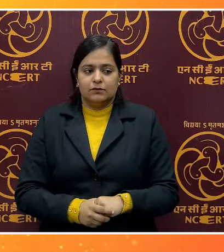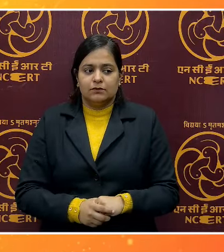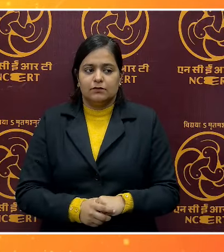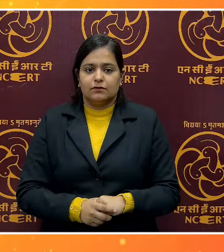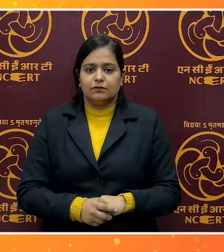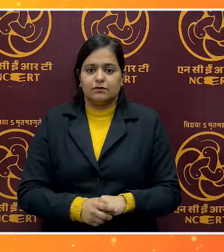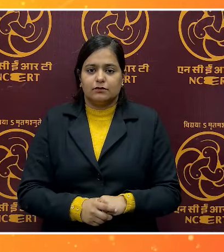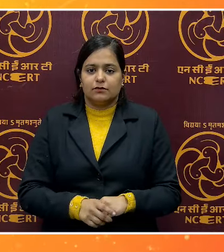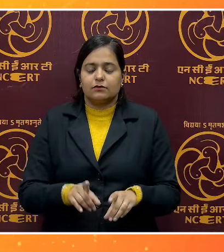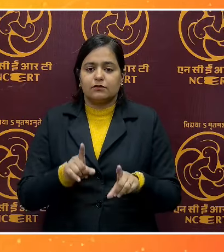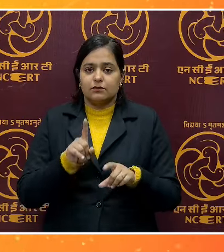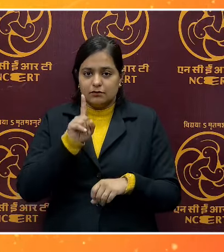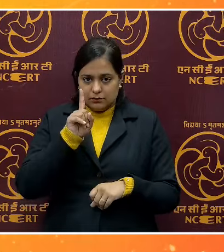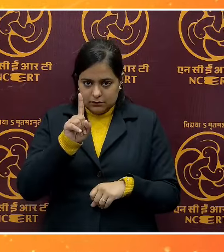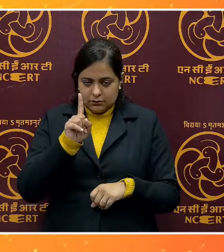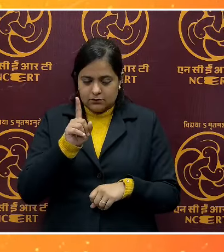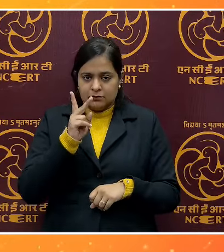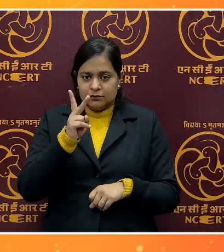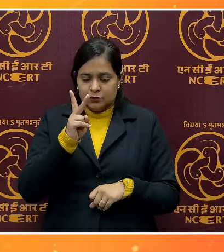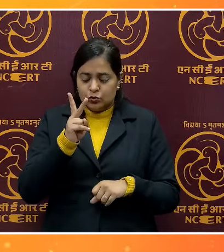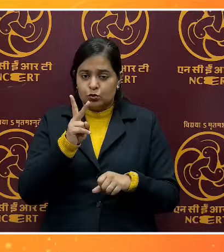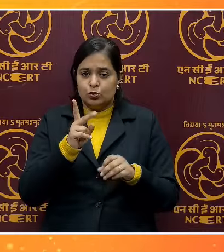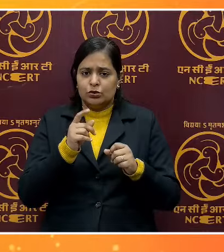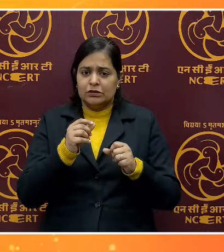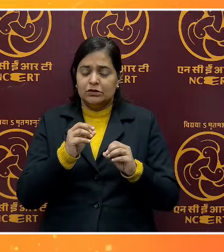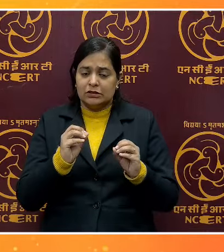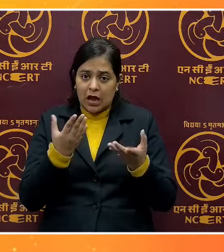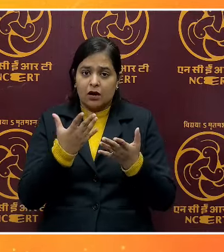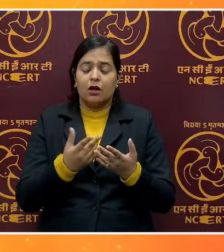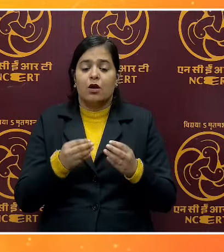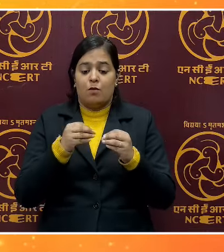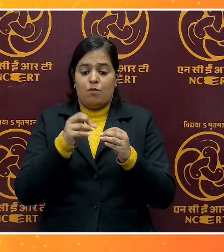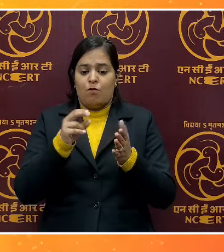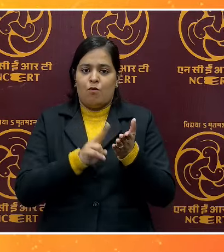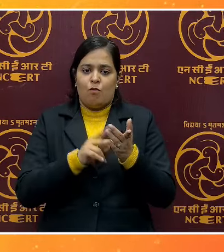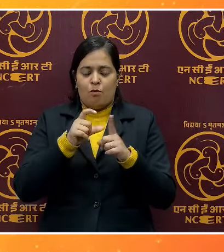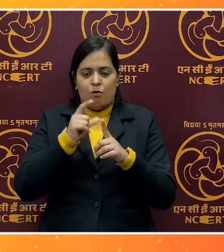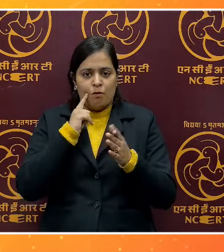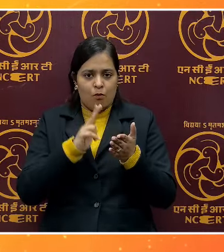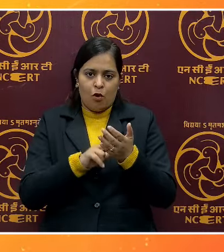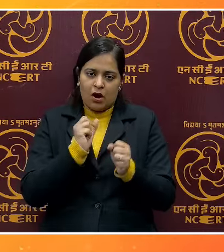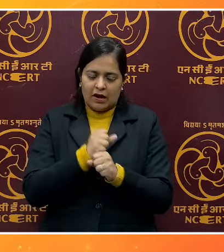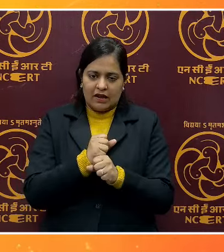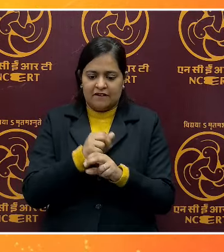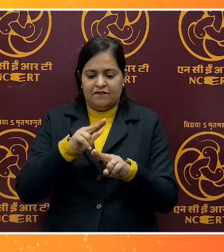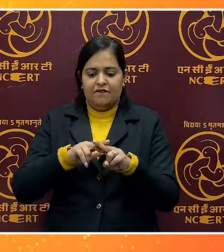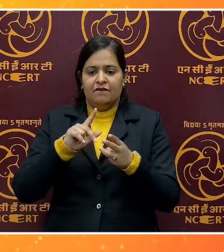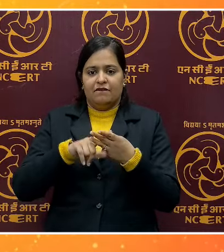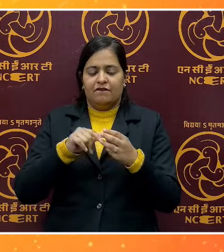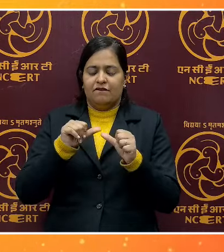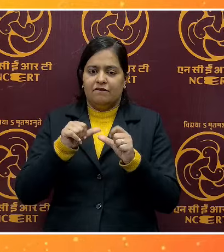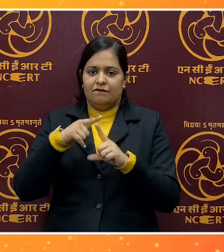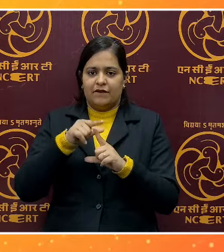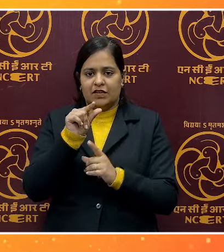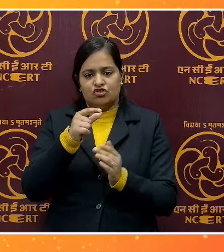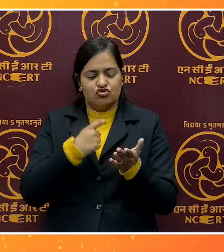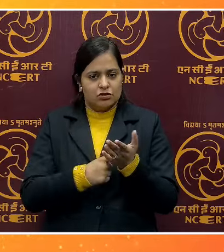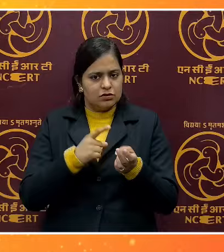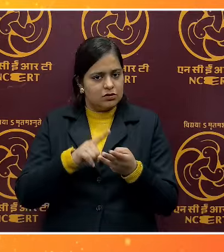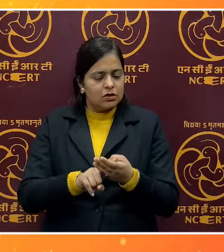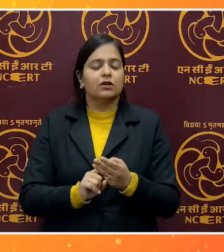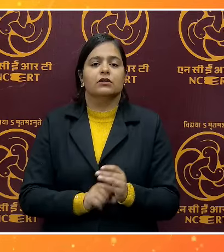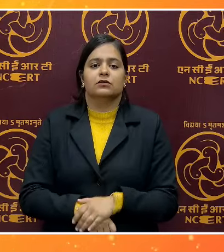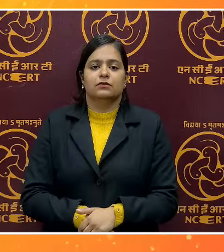Werner was the first to describe the bonding features in coordination compounds. Werner in